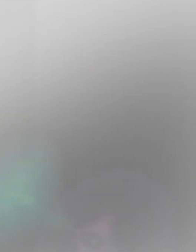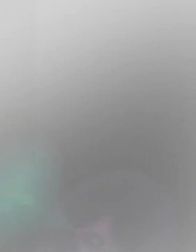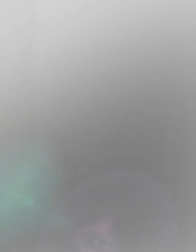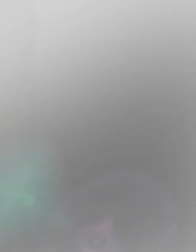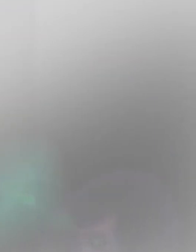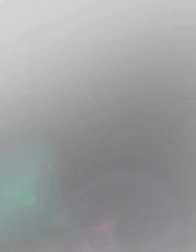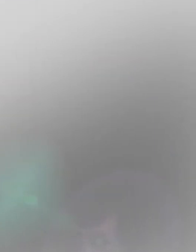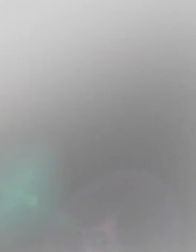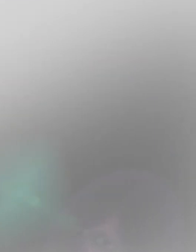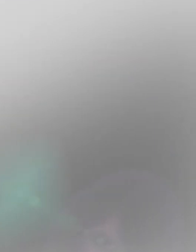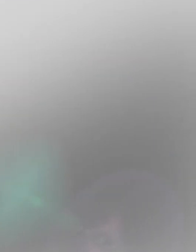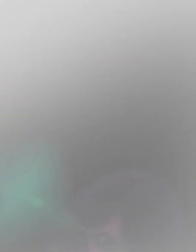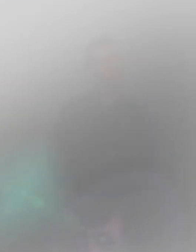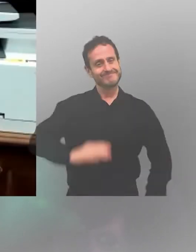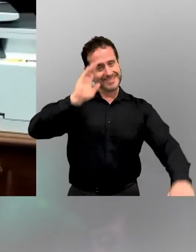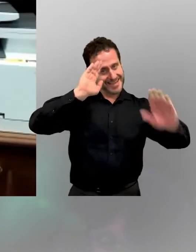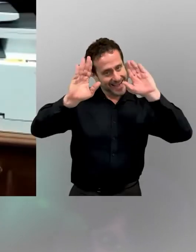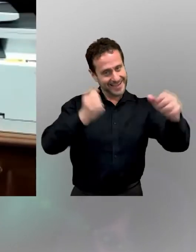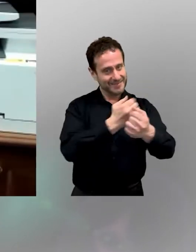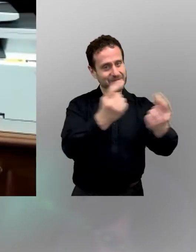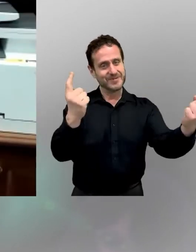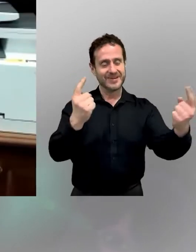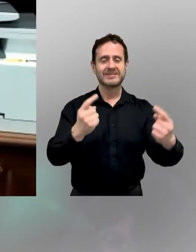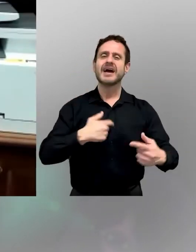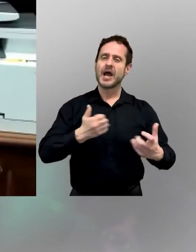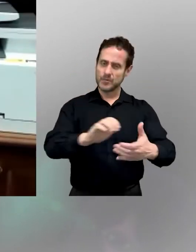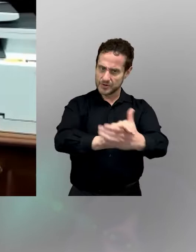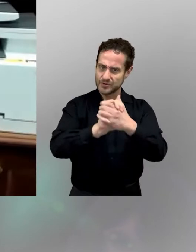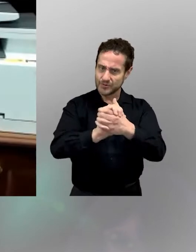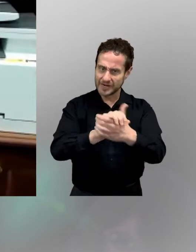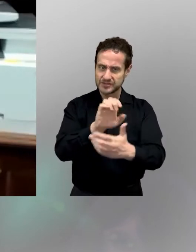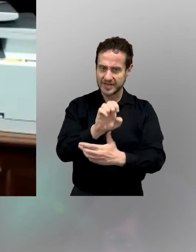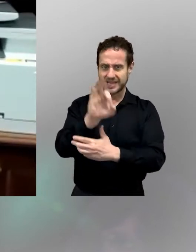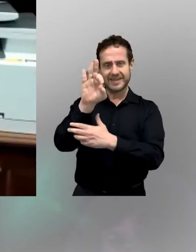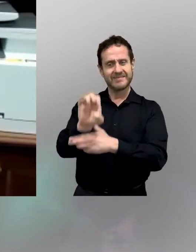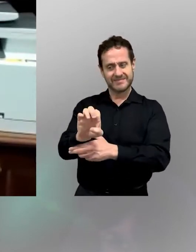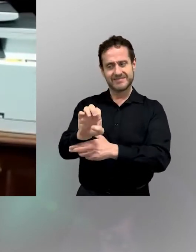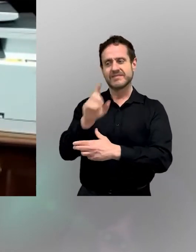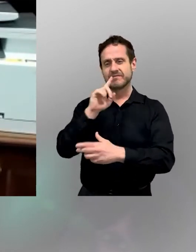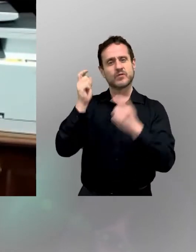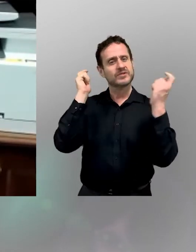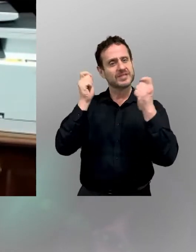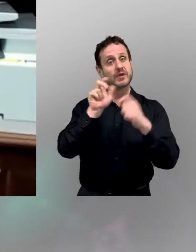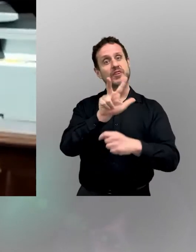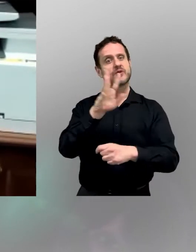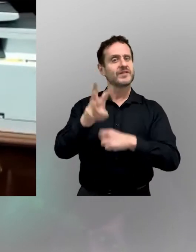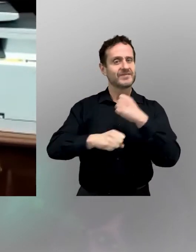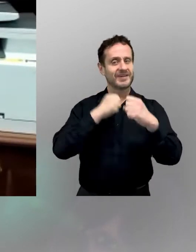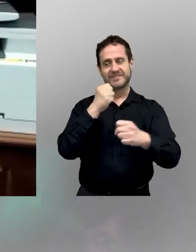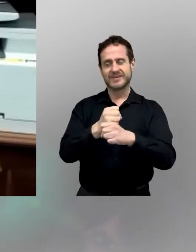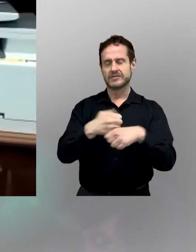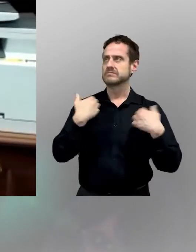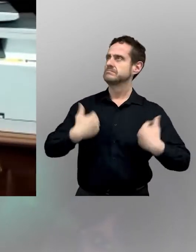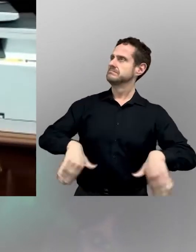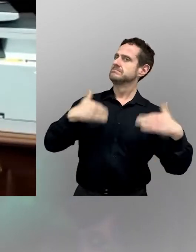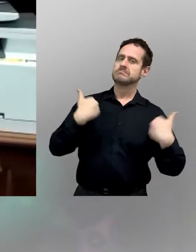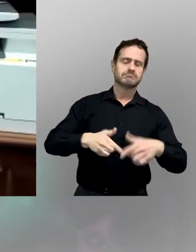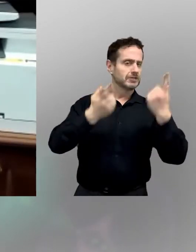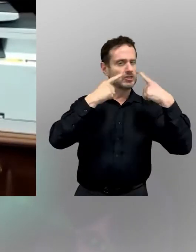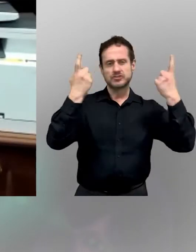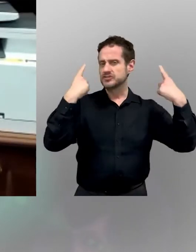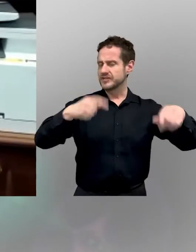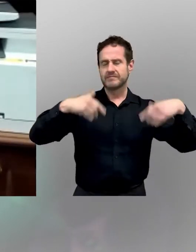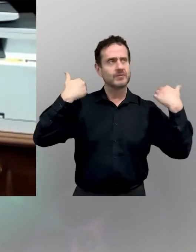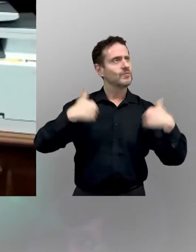Senator Tammy Duckworth. Hi, everyone. I want to congratulate Equip for Equality on celebrating 35 years. What